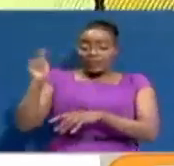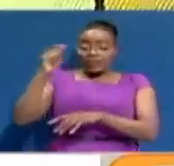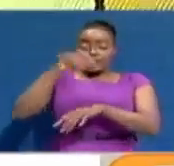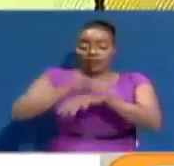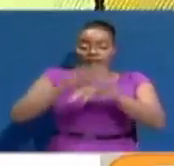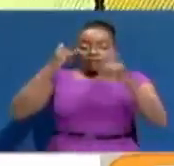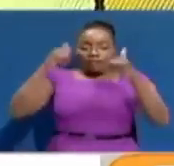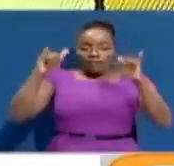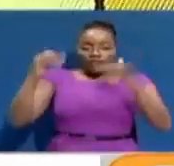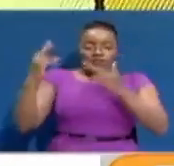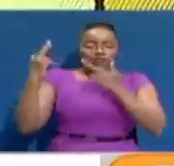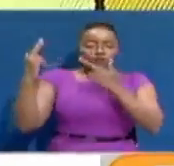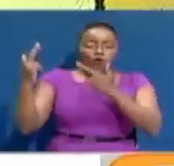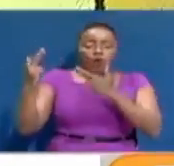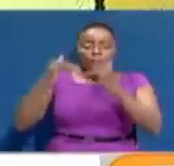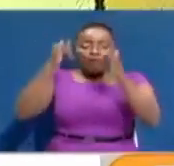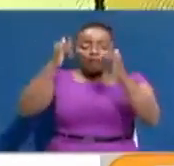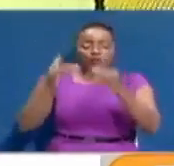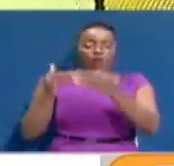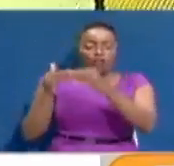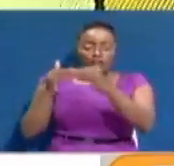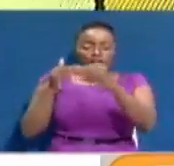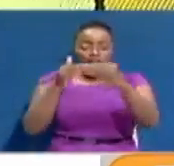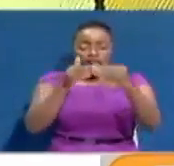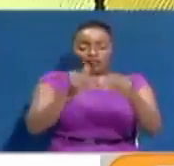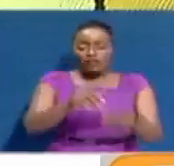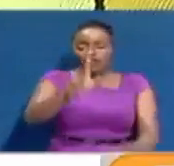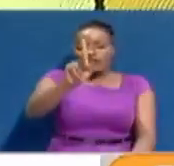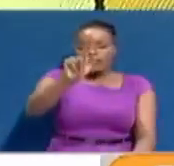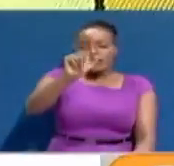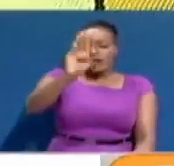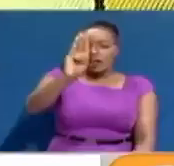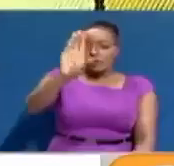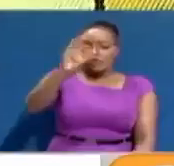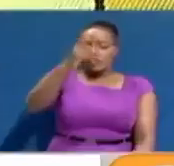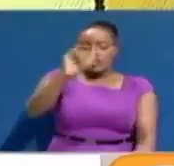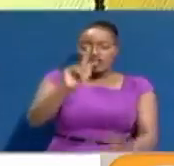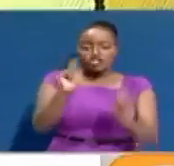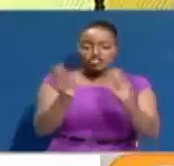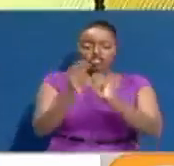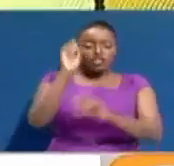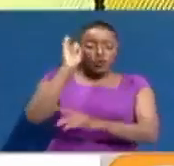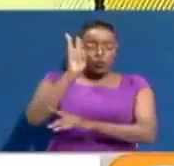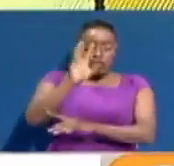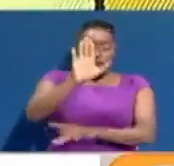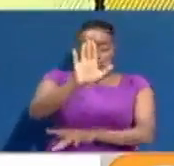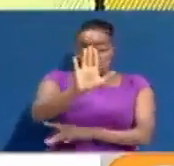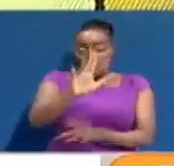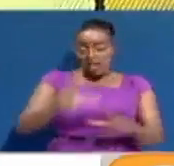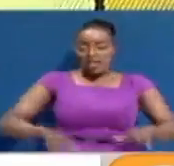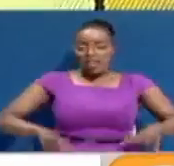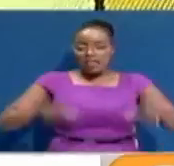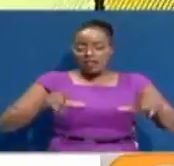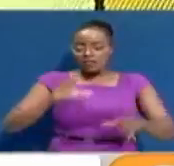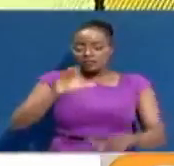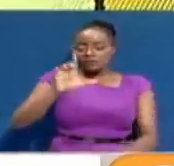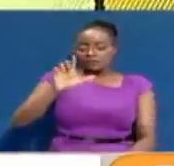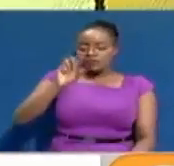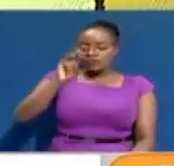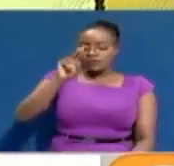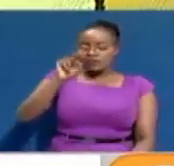independence with the hope that a new leadership in Kabuchai will change her fortunes. Clementina